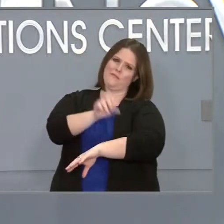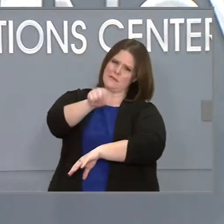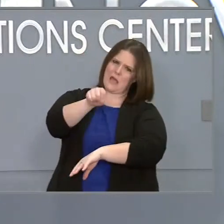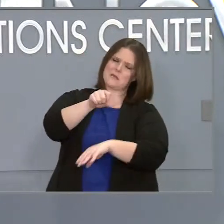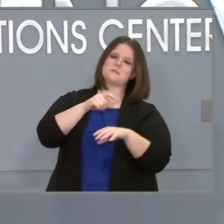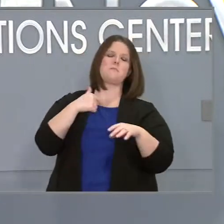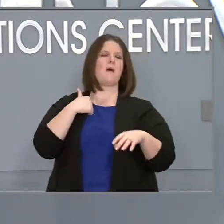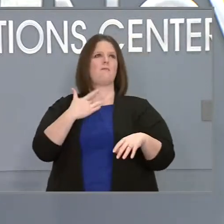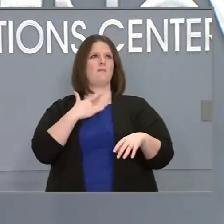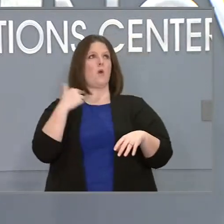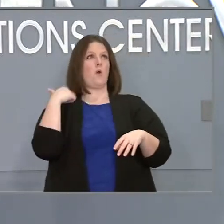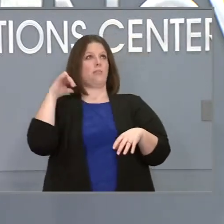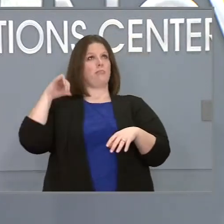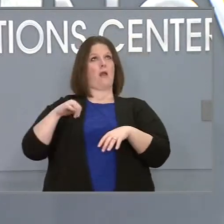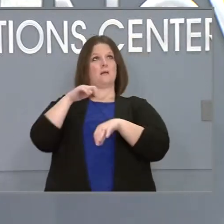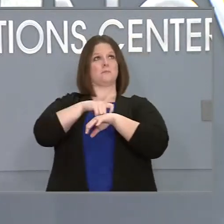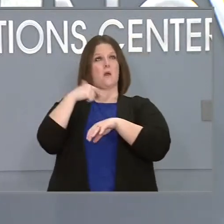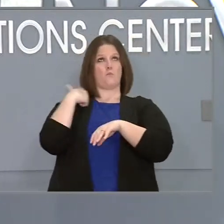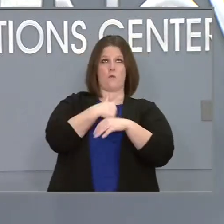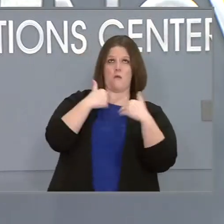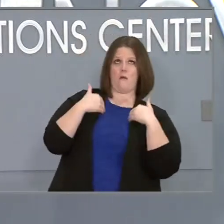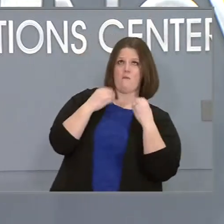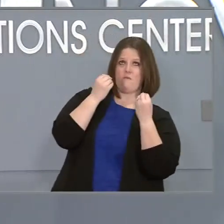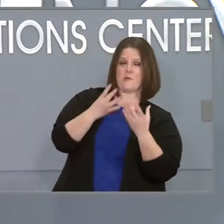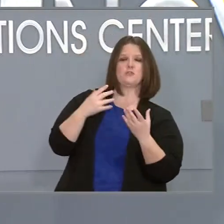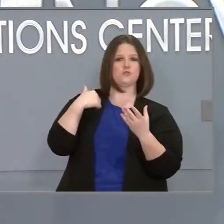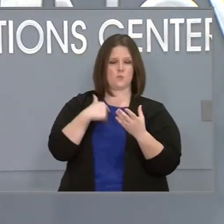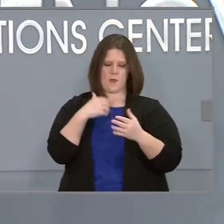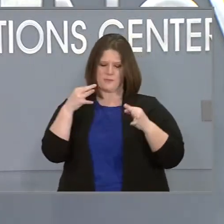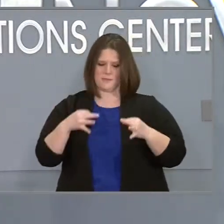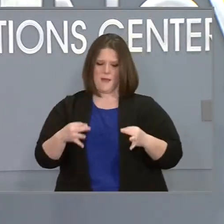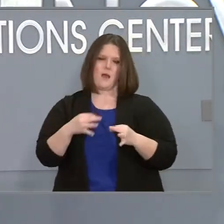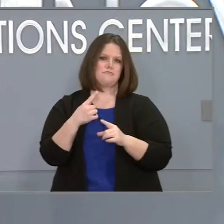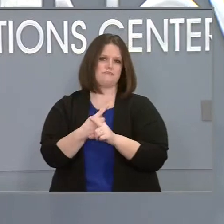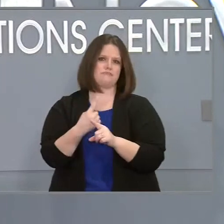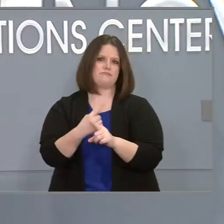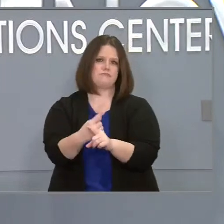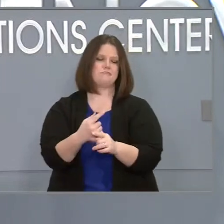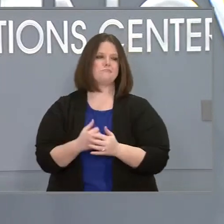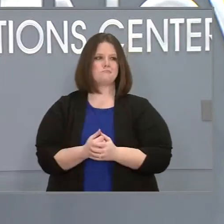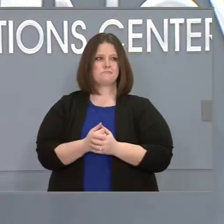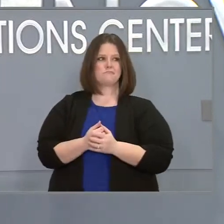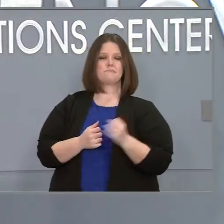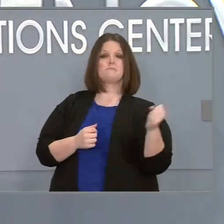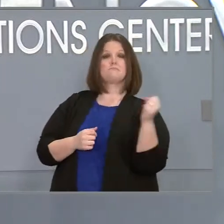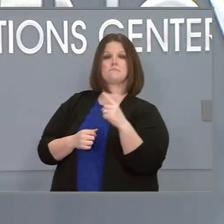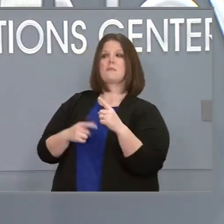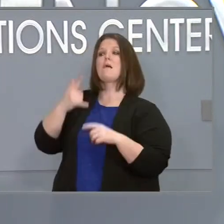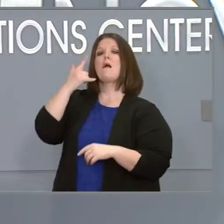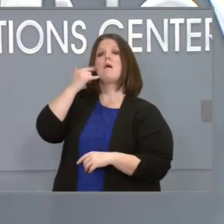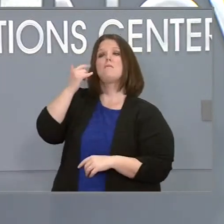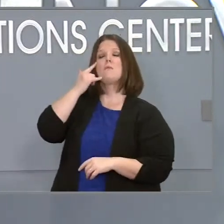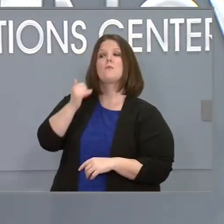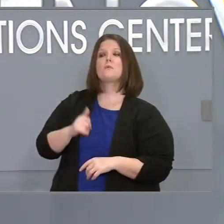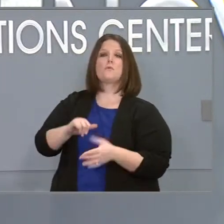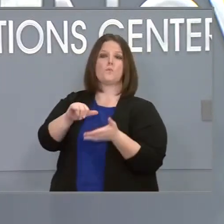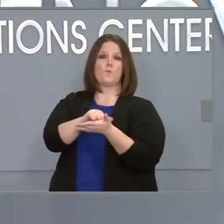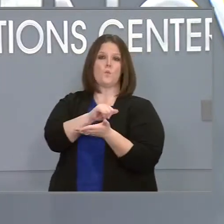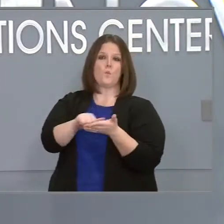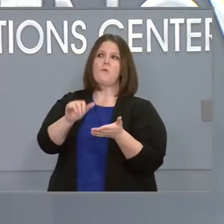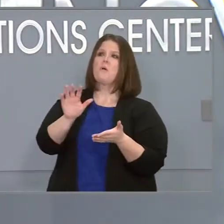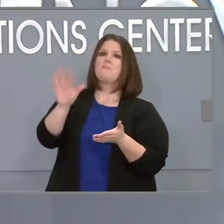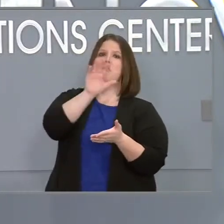had, I'm very proud of the result. Two final ones, just science. We know California, New York, there are a couple places that are going back